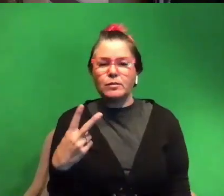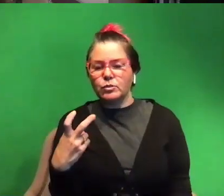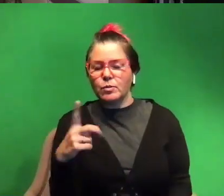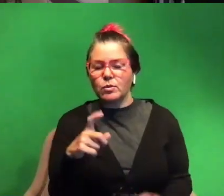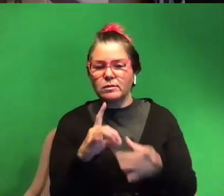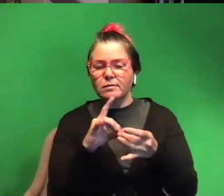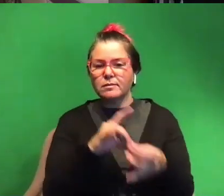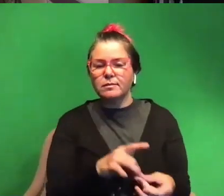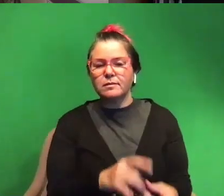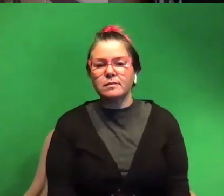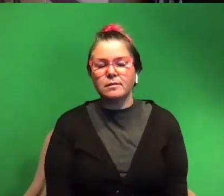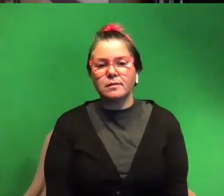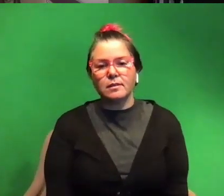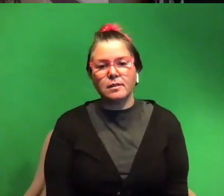about